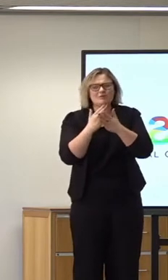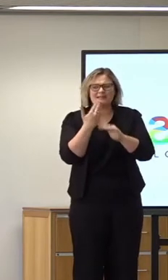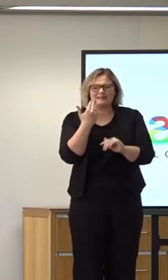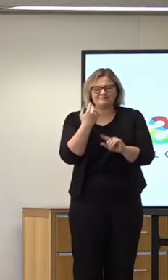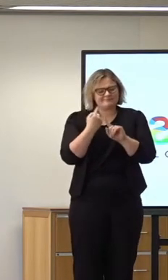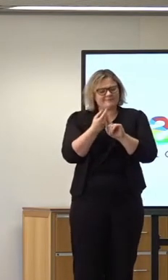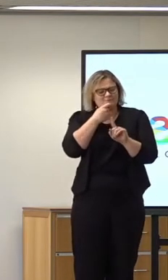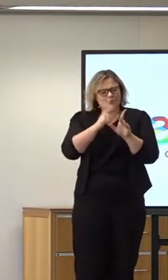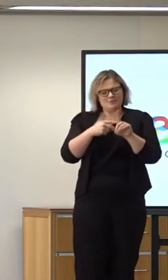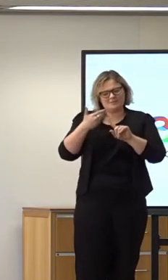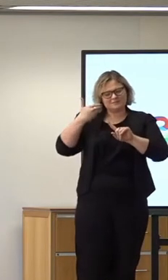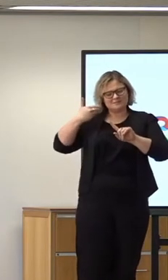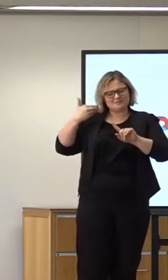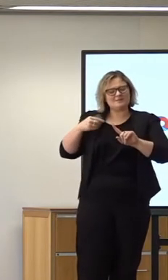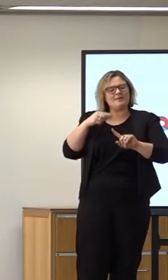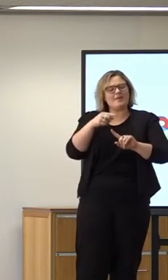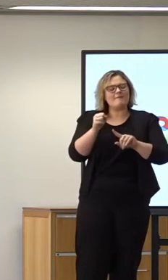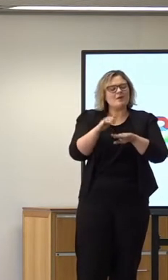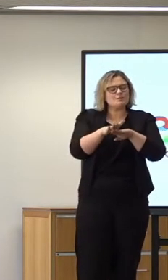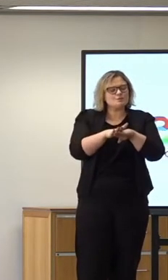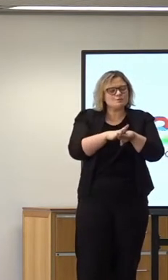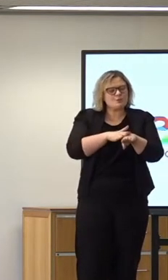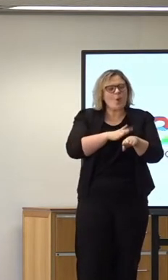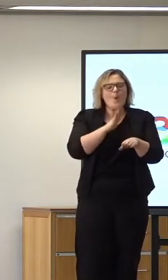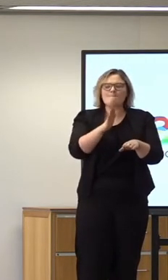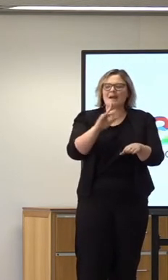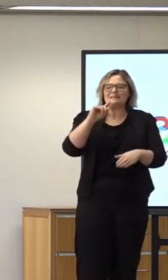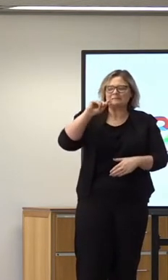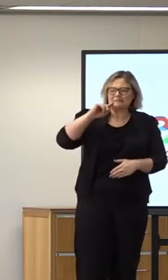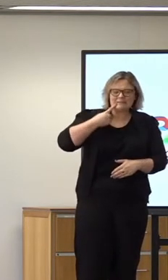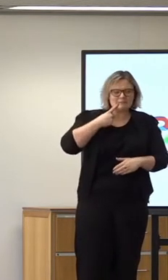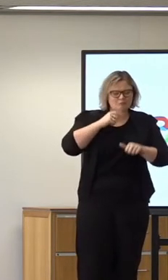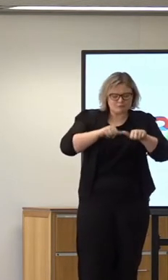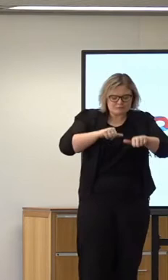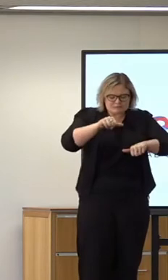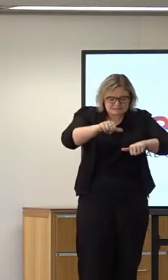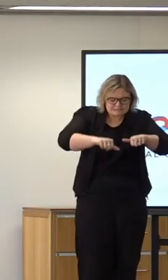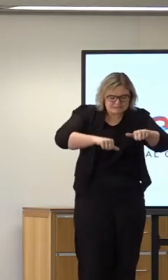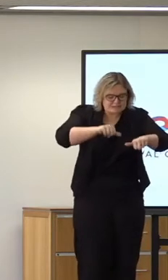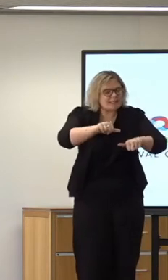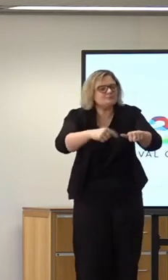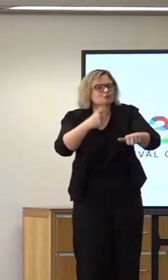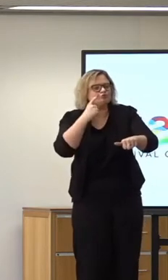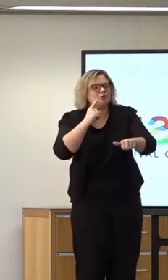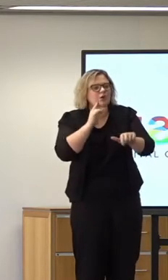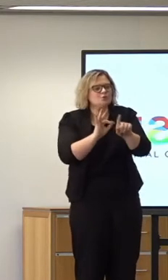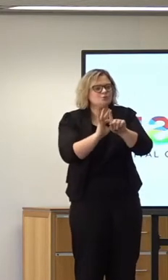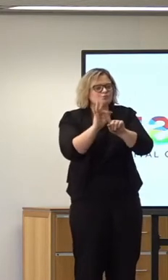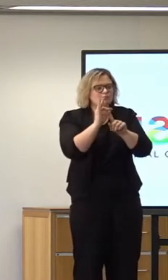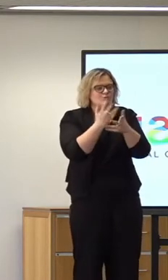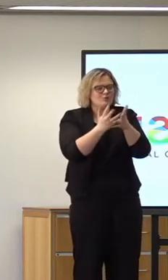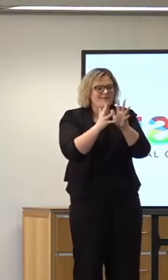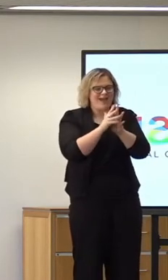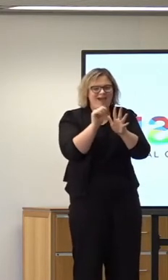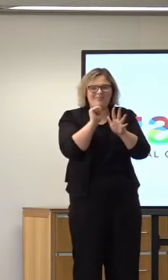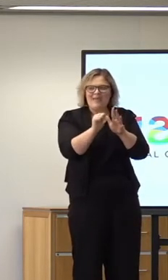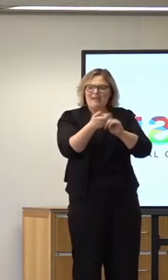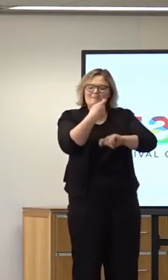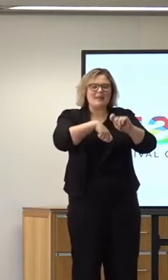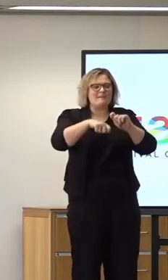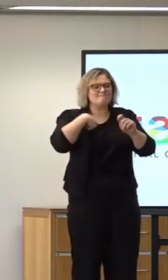has been taking slow but purposeful steps towards improving the way that we are open, are